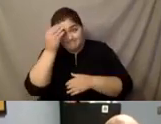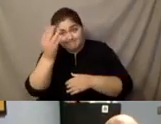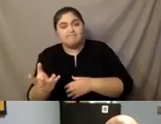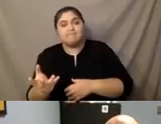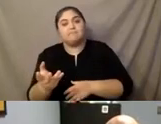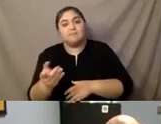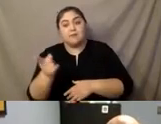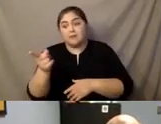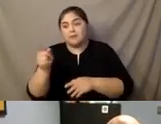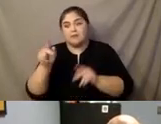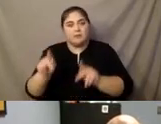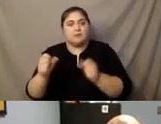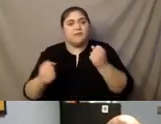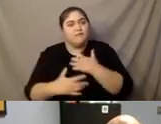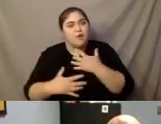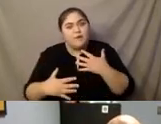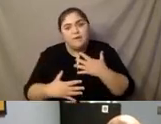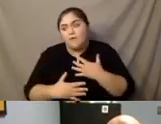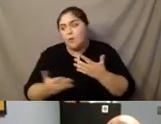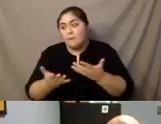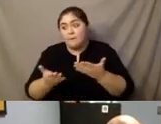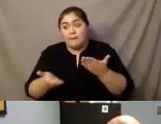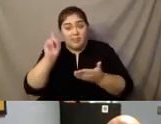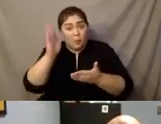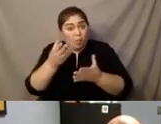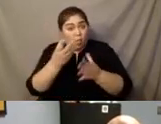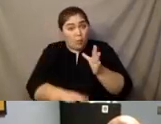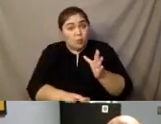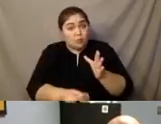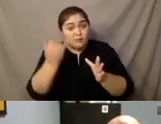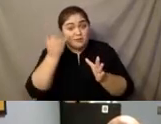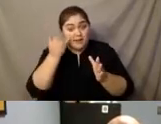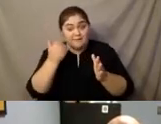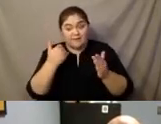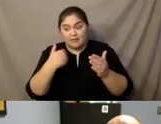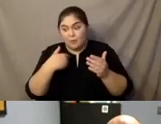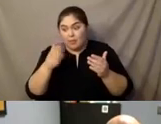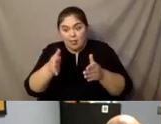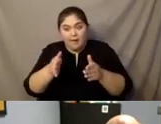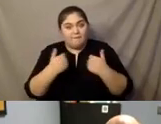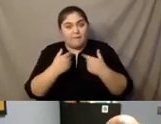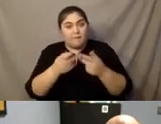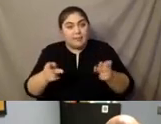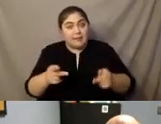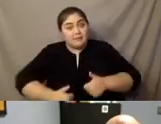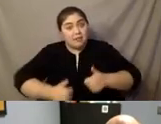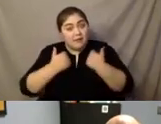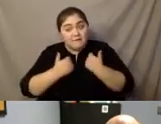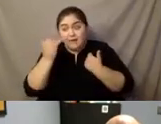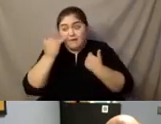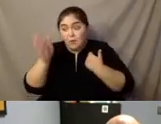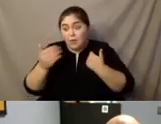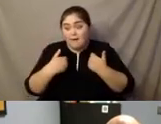They're afraid of what they might lose, if they're going to have a place to live, if they're going to have enough money to take care of